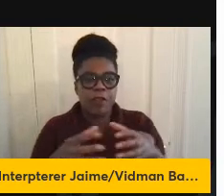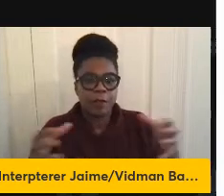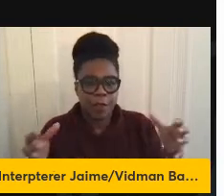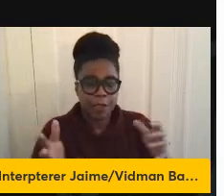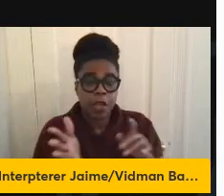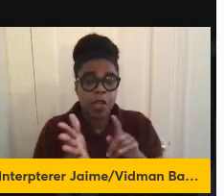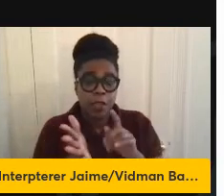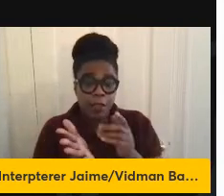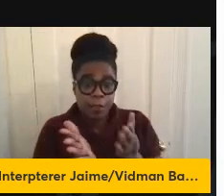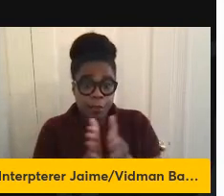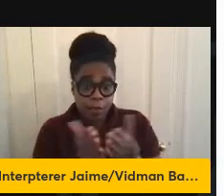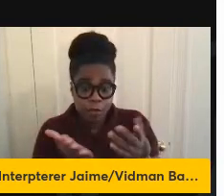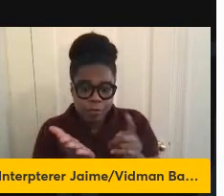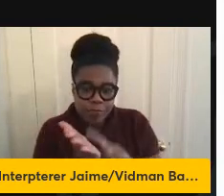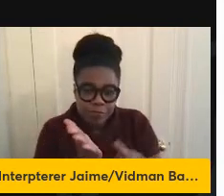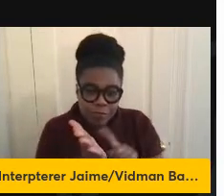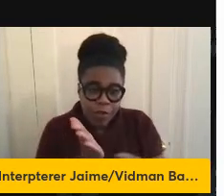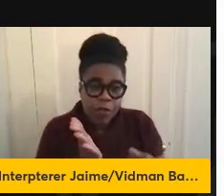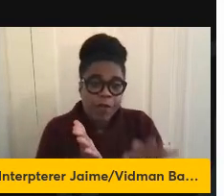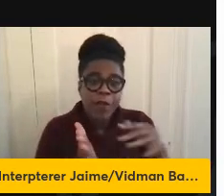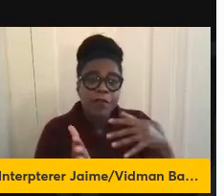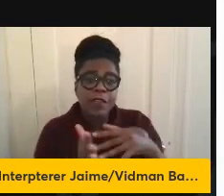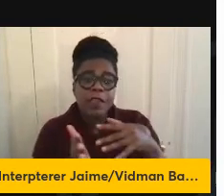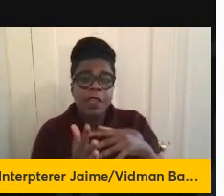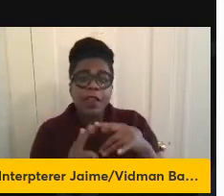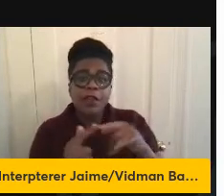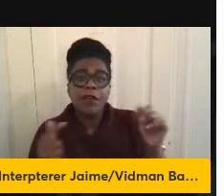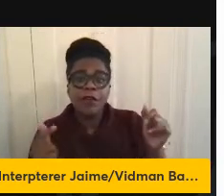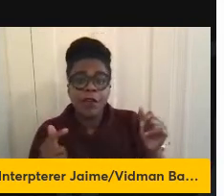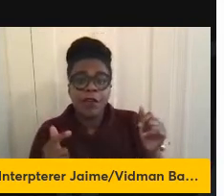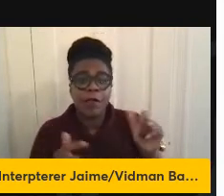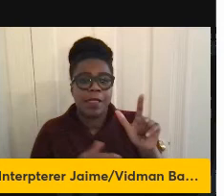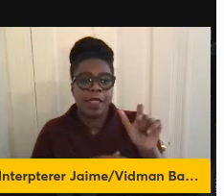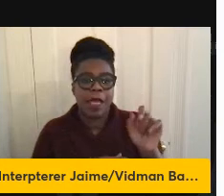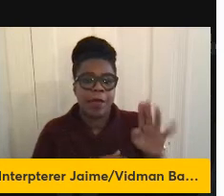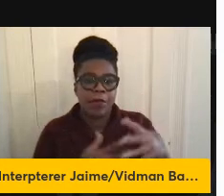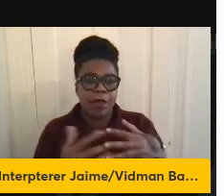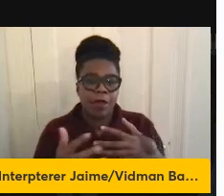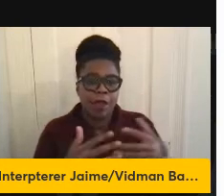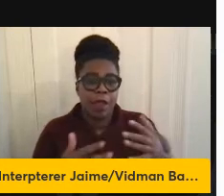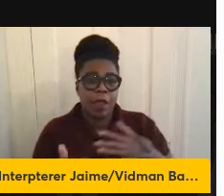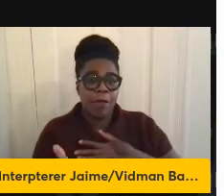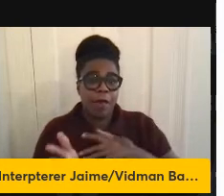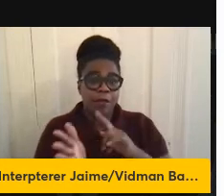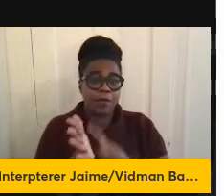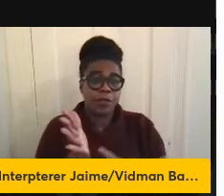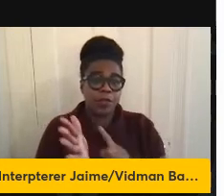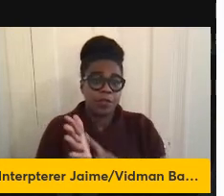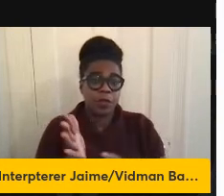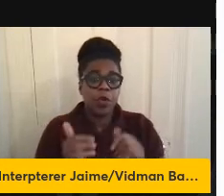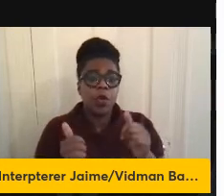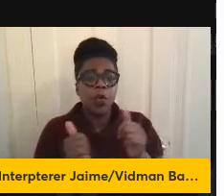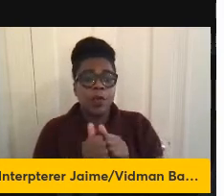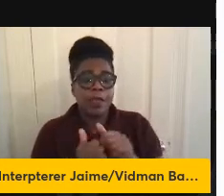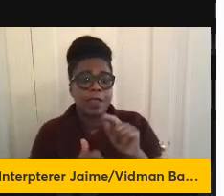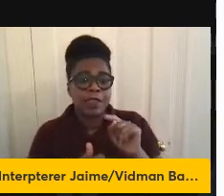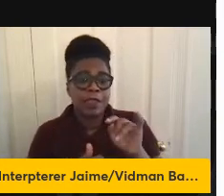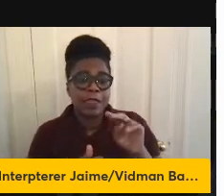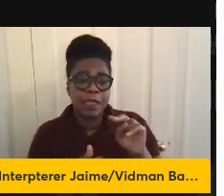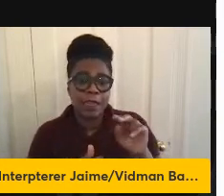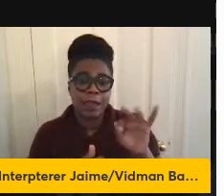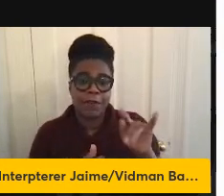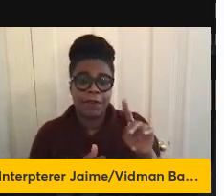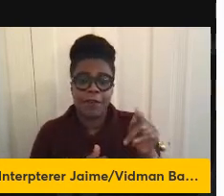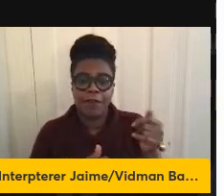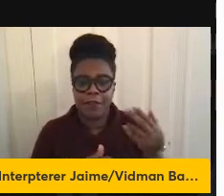found in the study from the Gray Lab that when mice are treated with recombinant TNF-alpha, there's